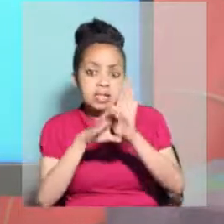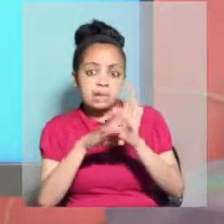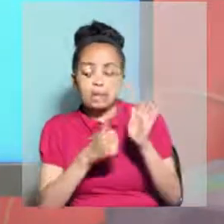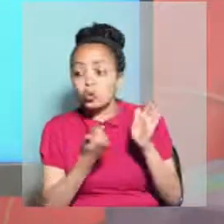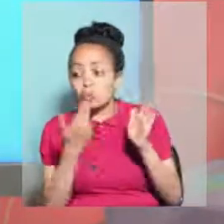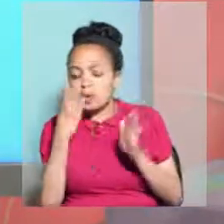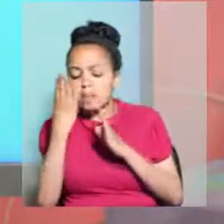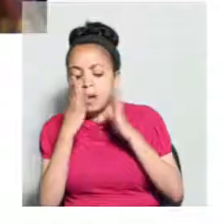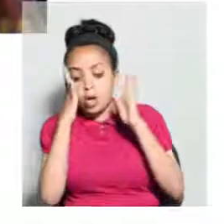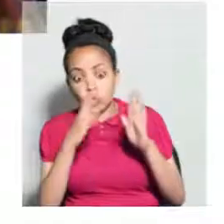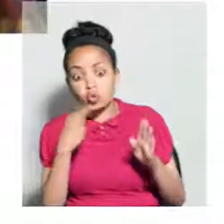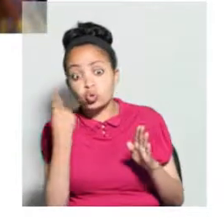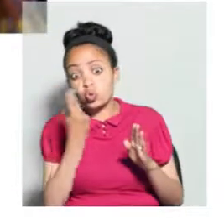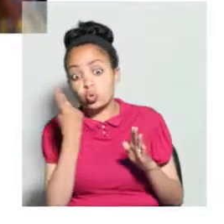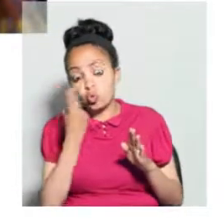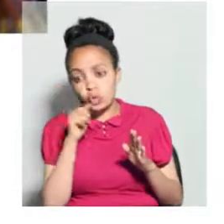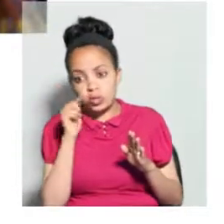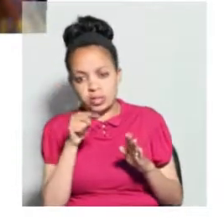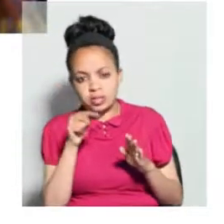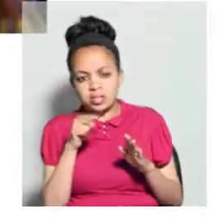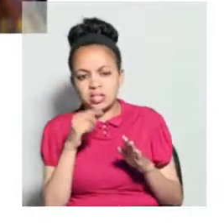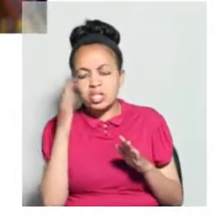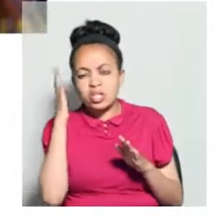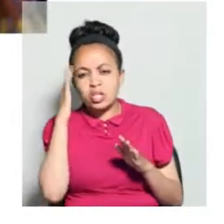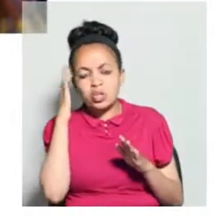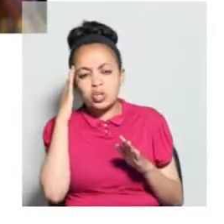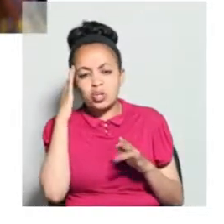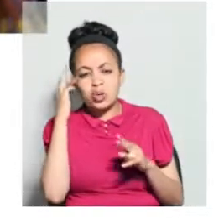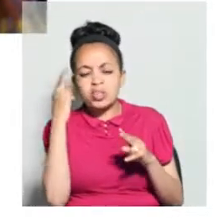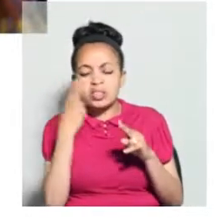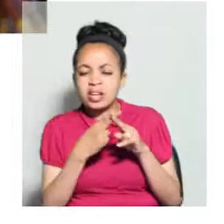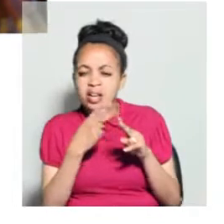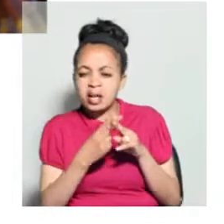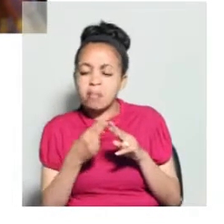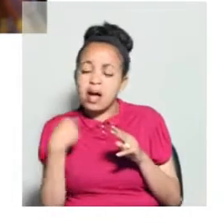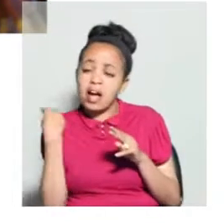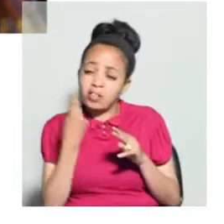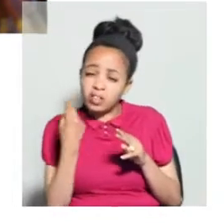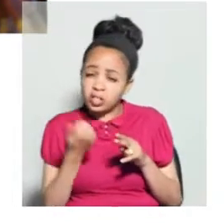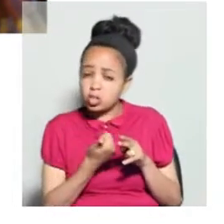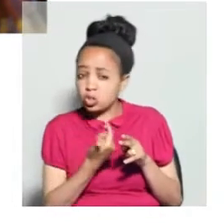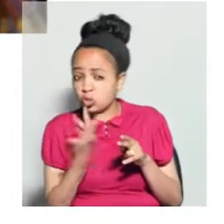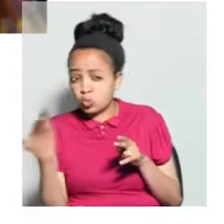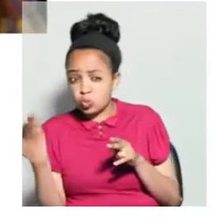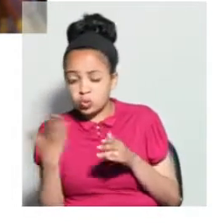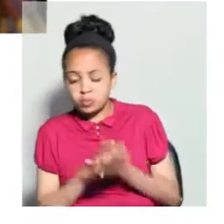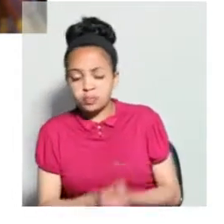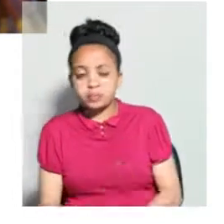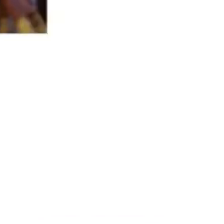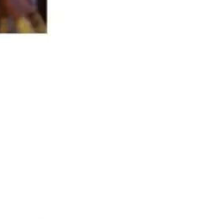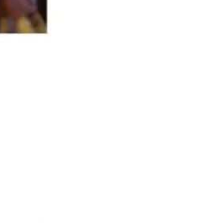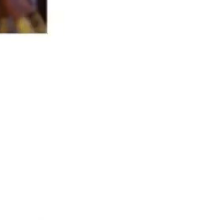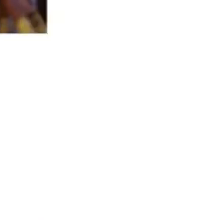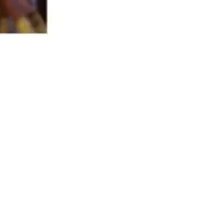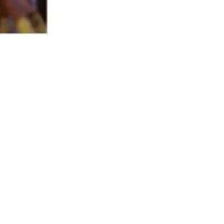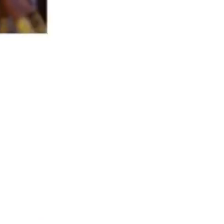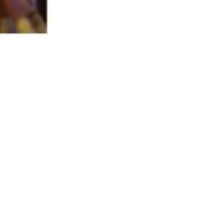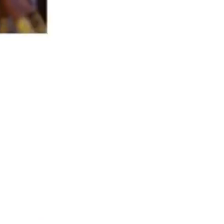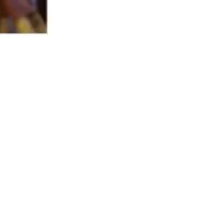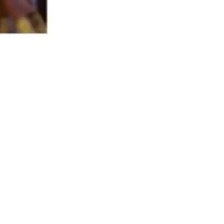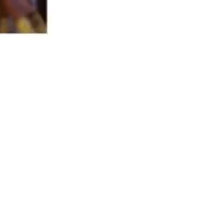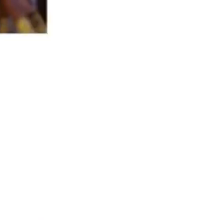that biologists can be used in the field. Do you know what the name and the advantage of this tool, student?